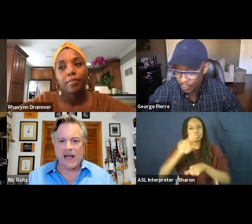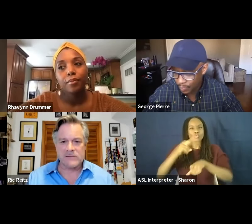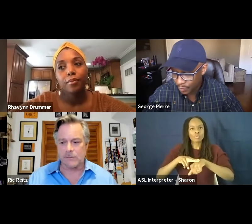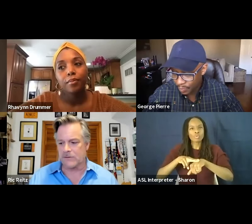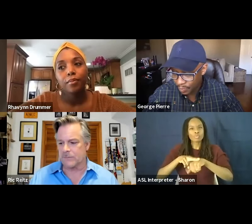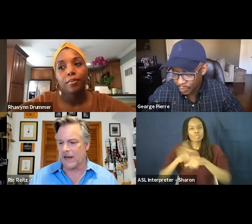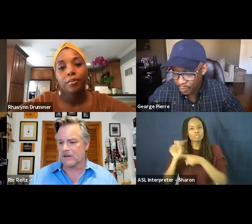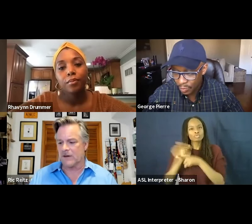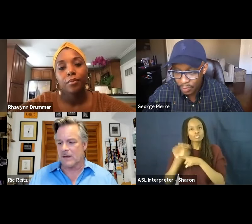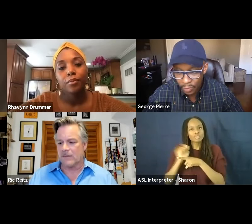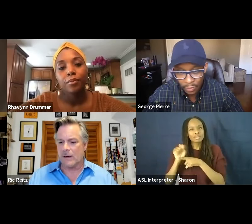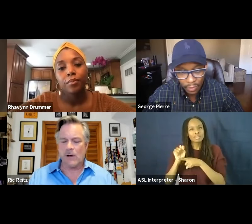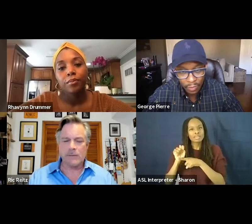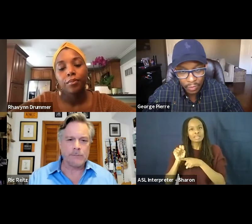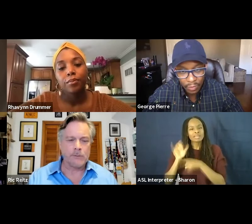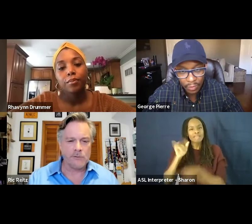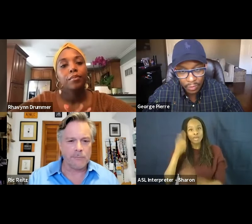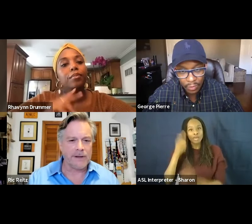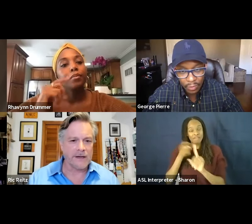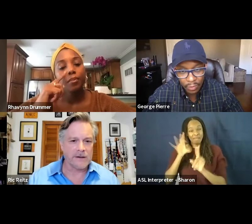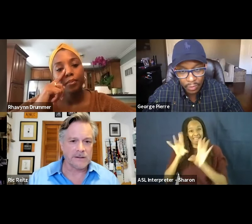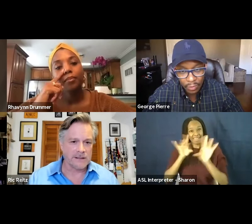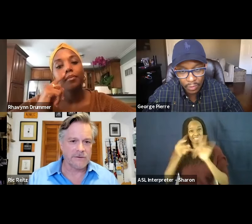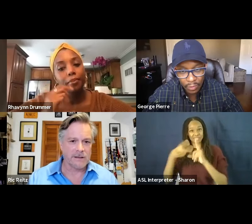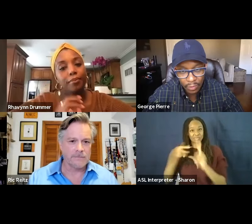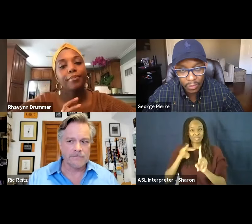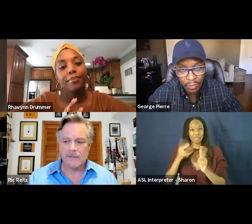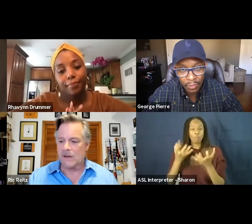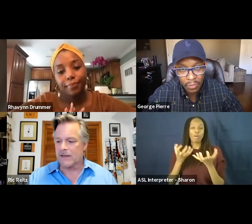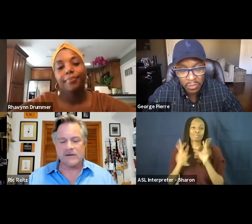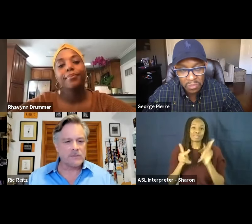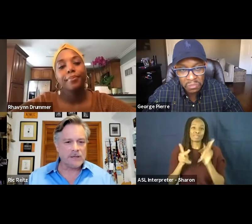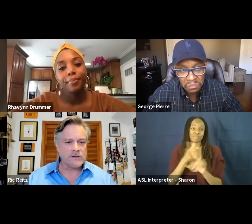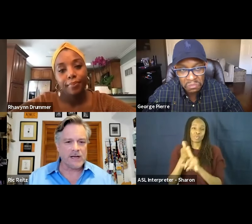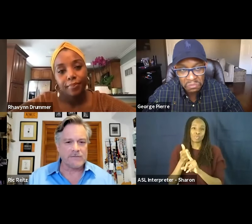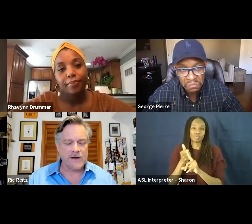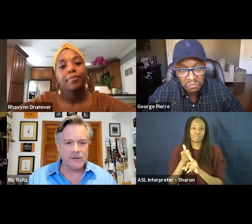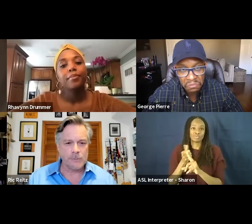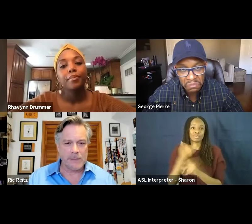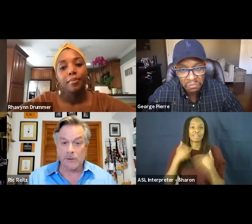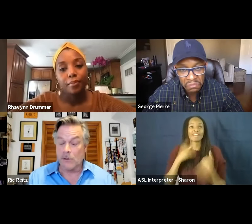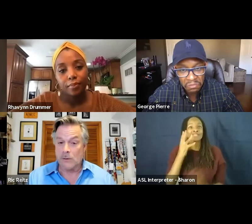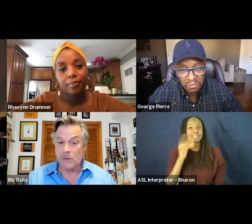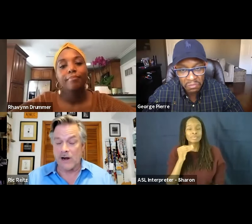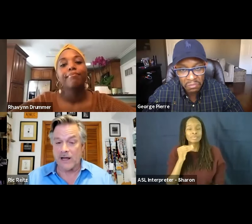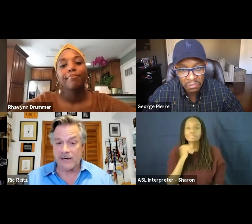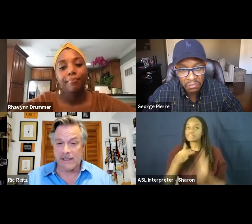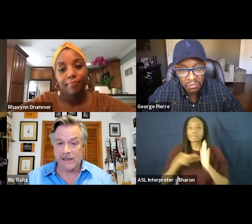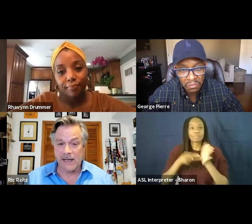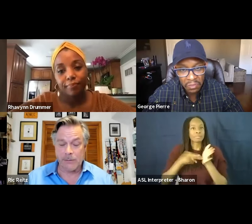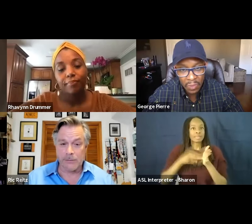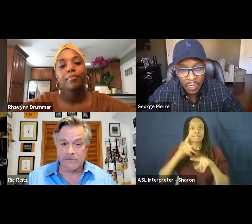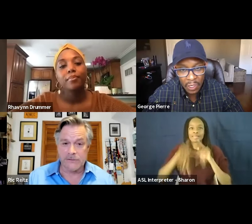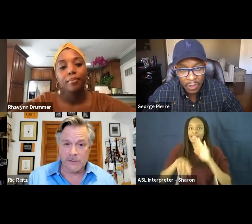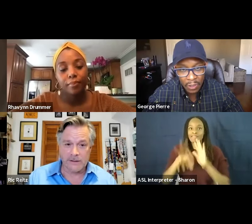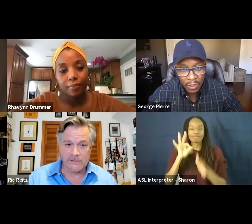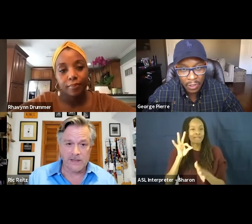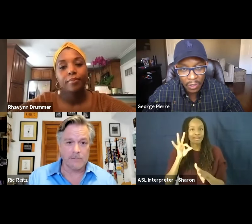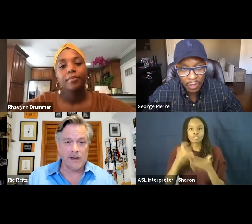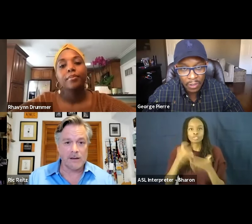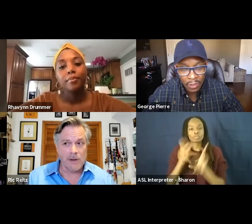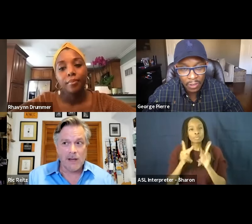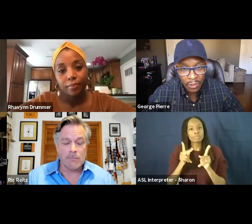a casting perspective, they want people who have been there and delivered. That doesn't mean you can't find new people who are not innately capable of doing